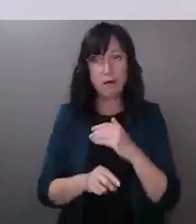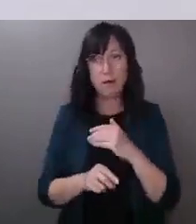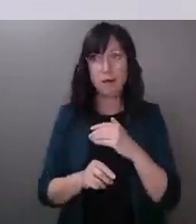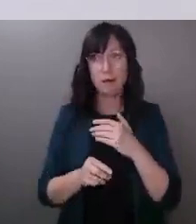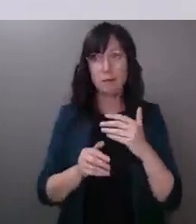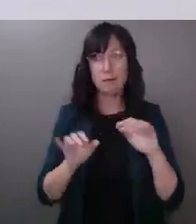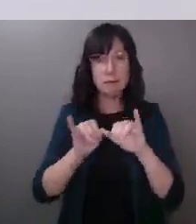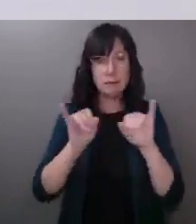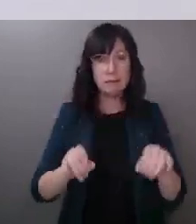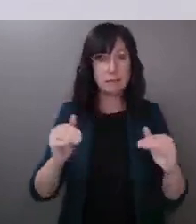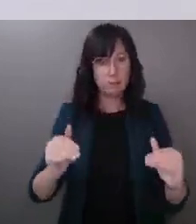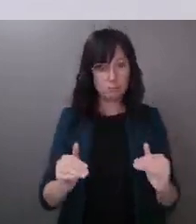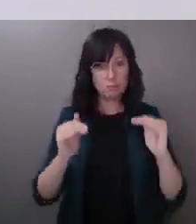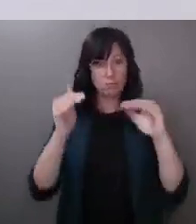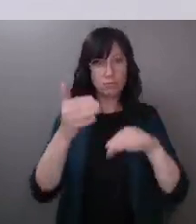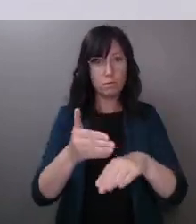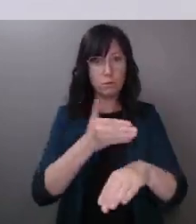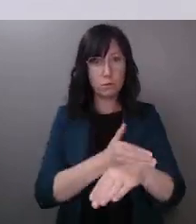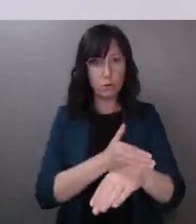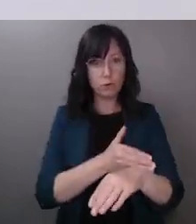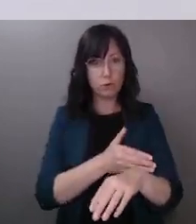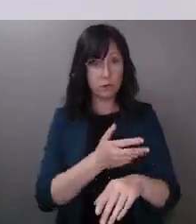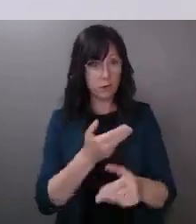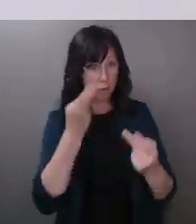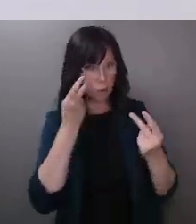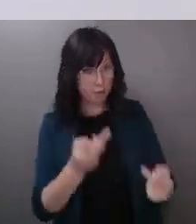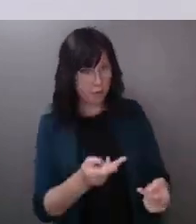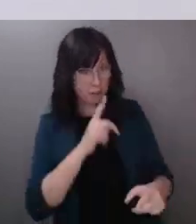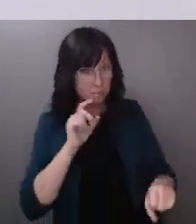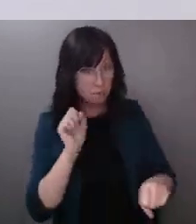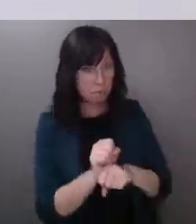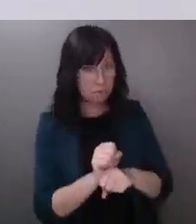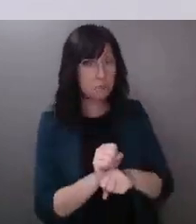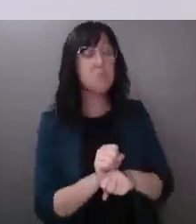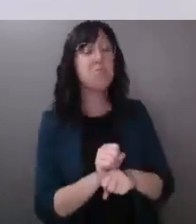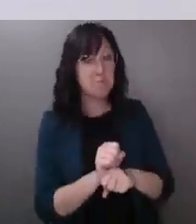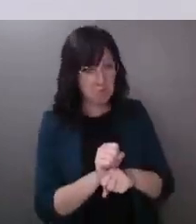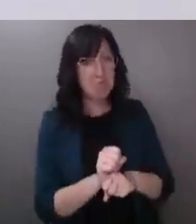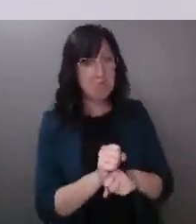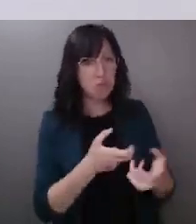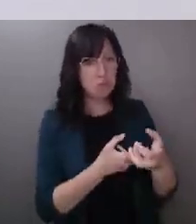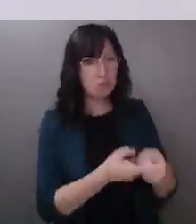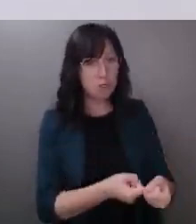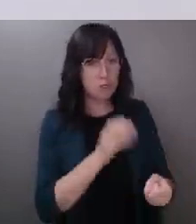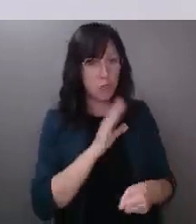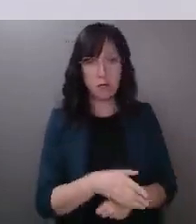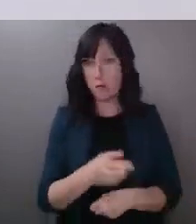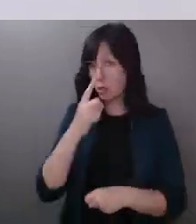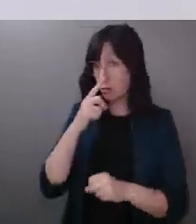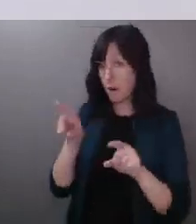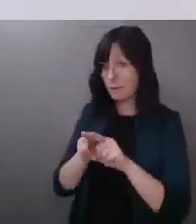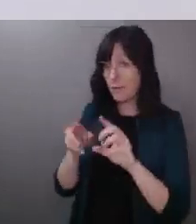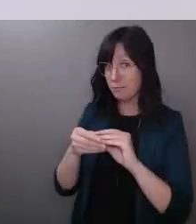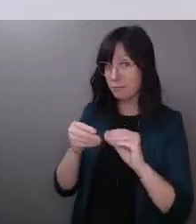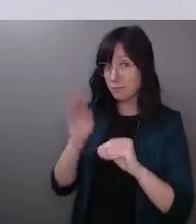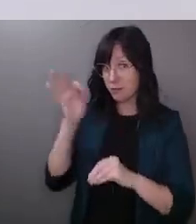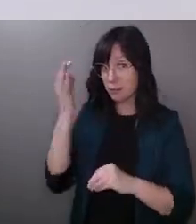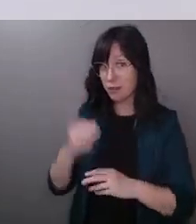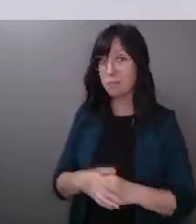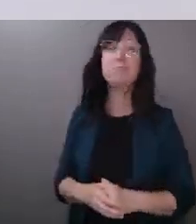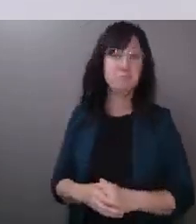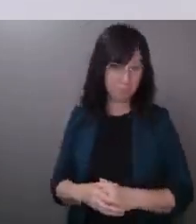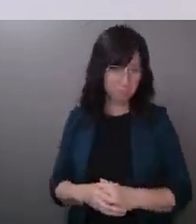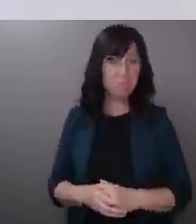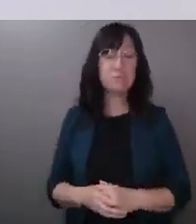are underway, then I think they will trust the service again. Si possible en français, Monsieur Sutcliffe. Oui. Alors,